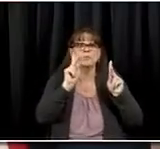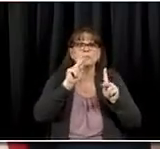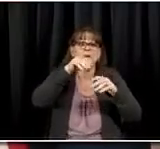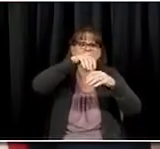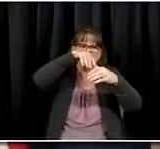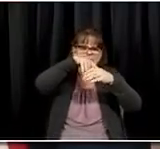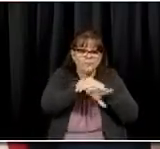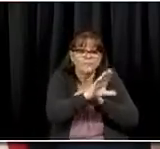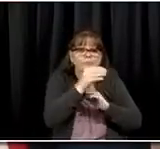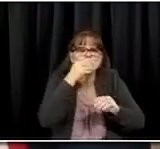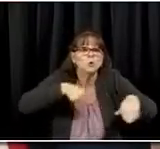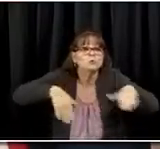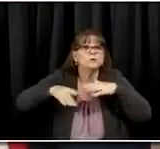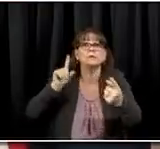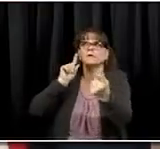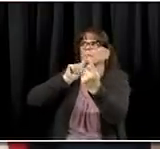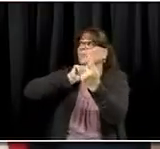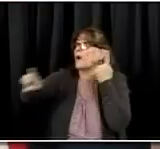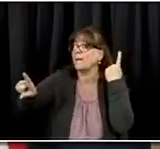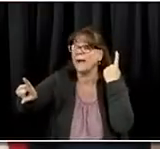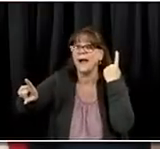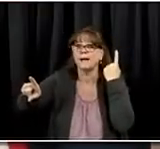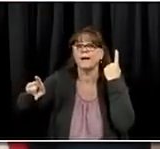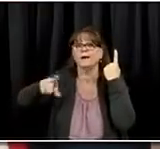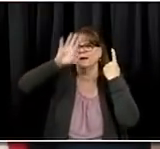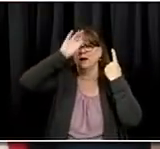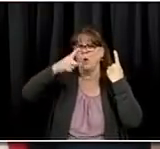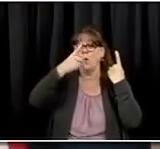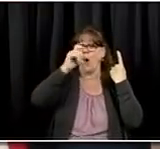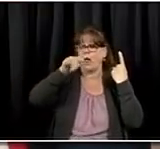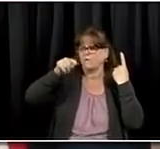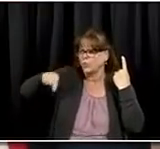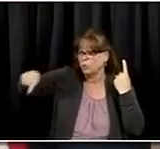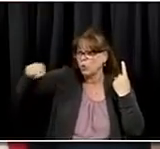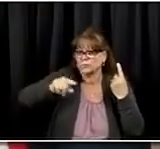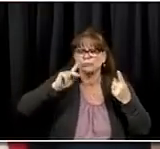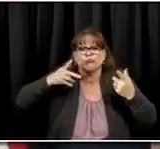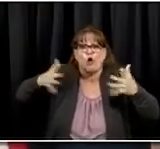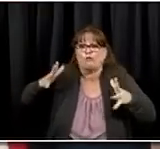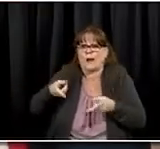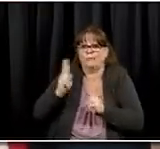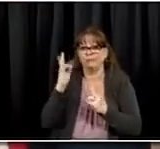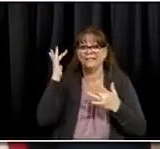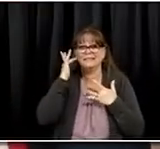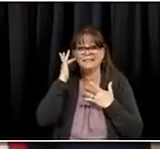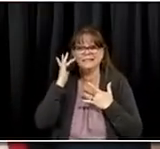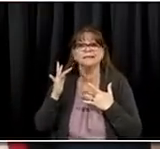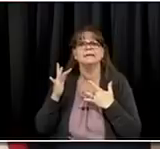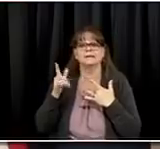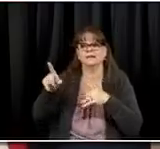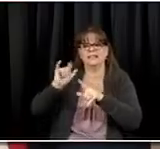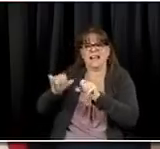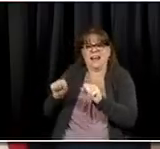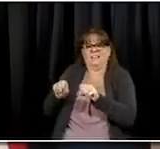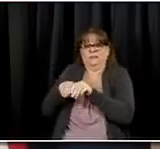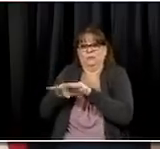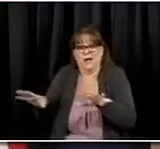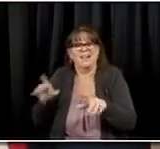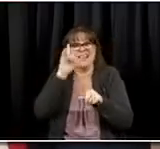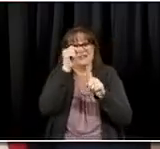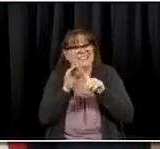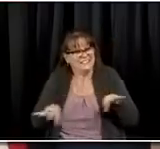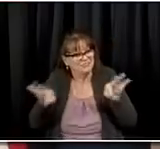not. Hence the importance of mask wearing, social distancing. You are unlikely to get it in an